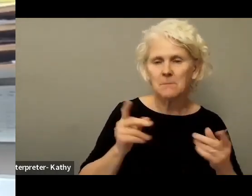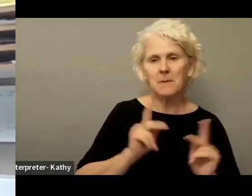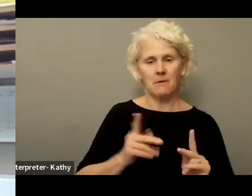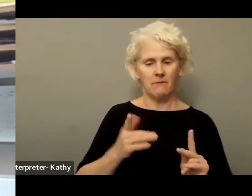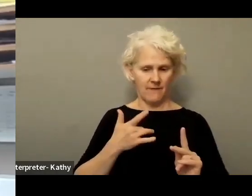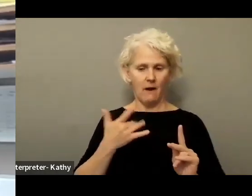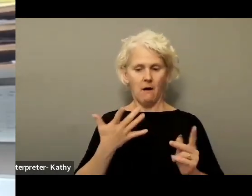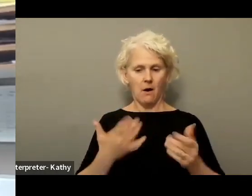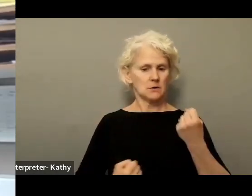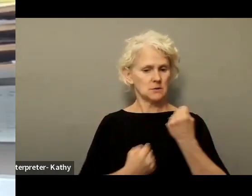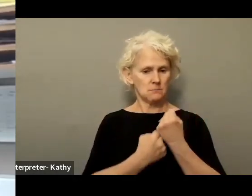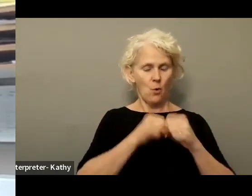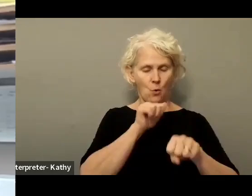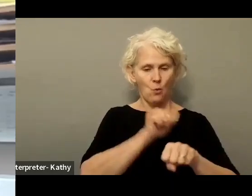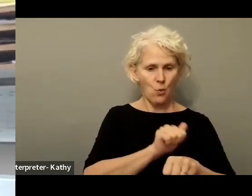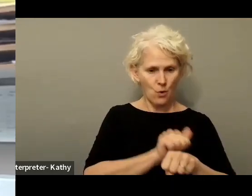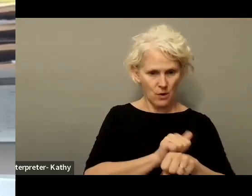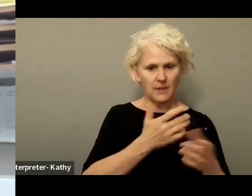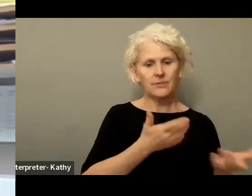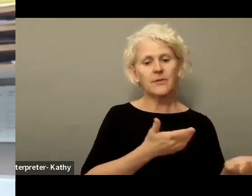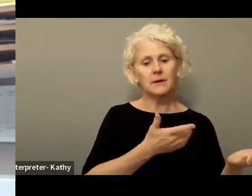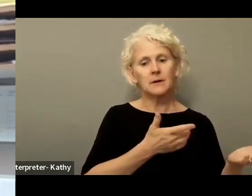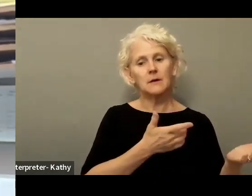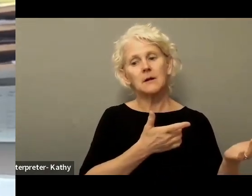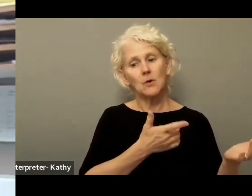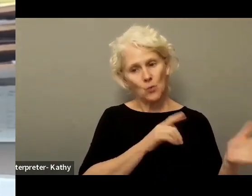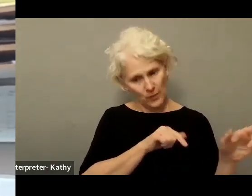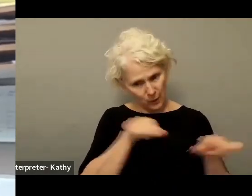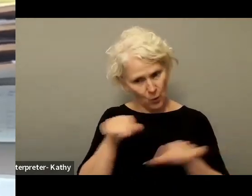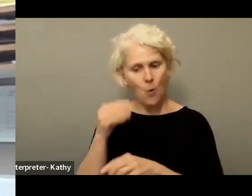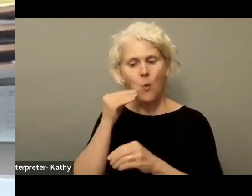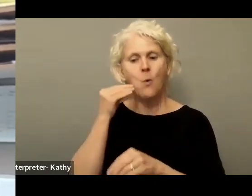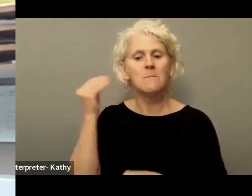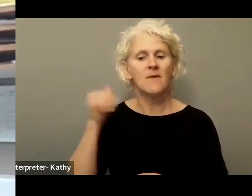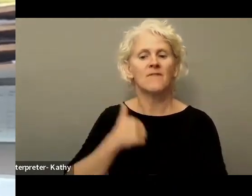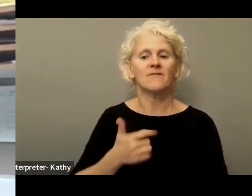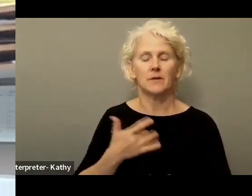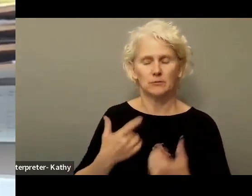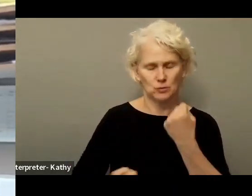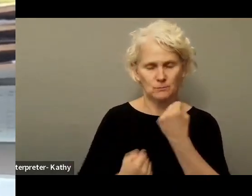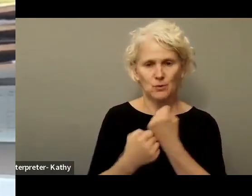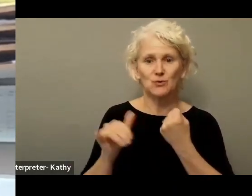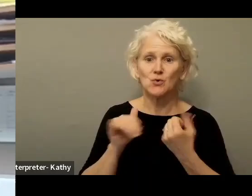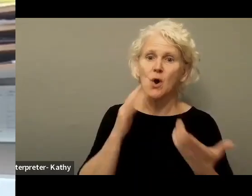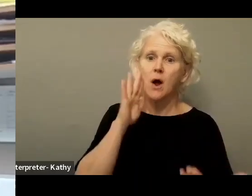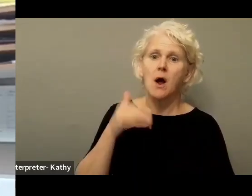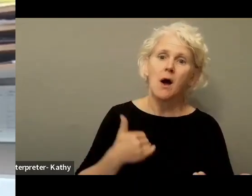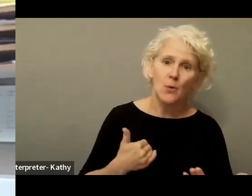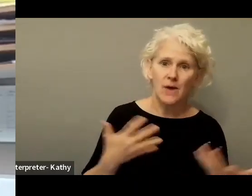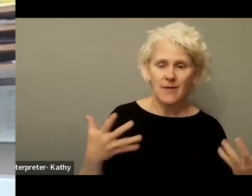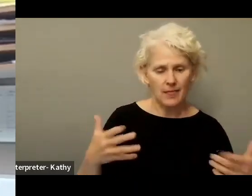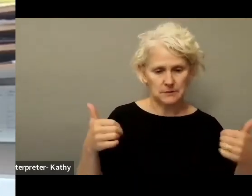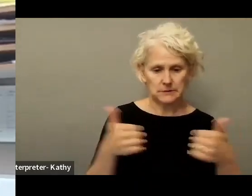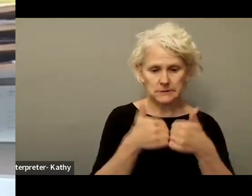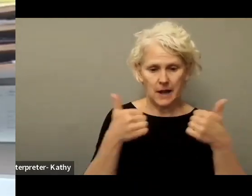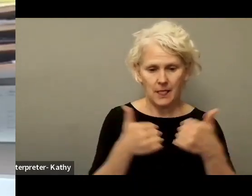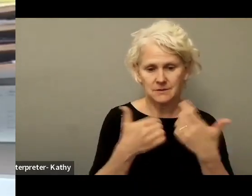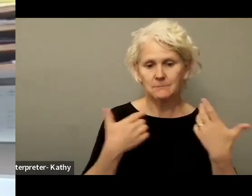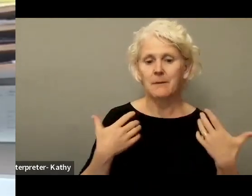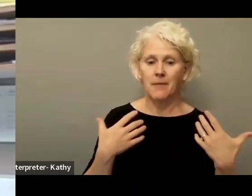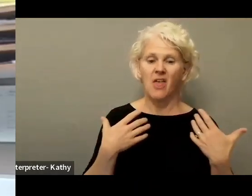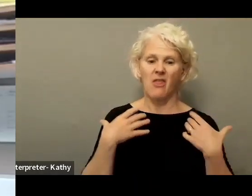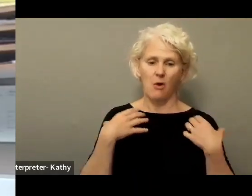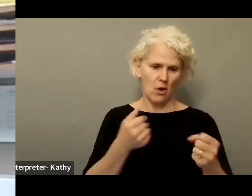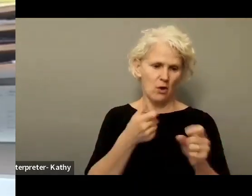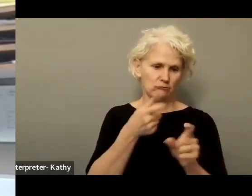they're supported at work and they can take it home as well. So we have lots of challenges going on right now, but well-being is a huge